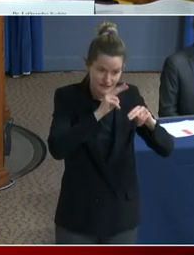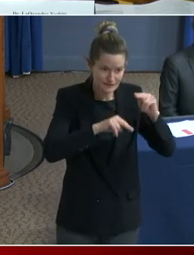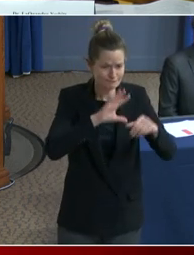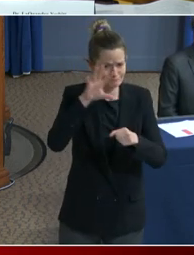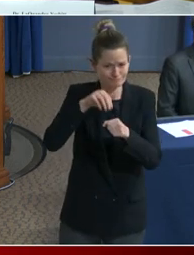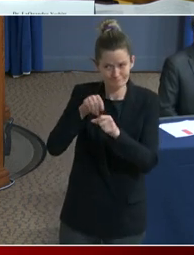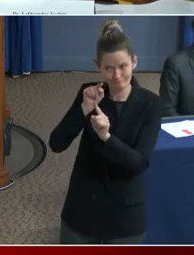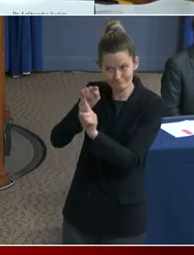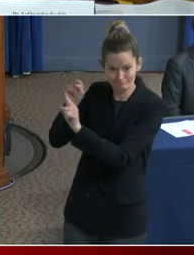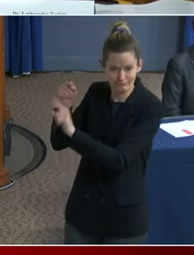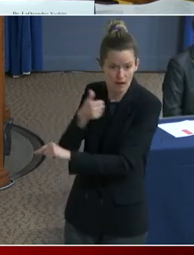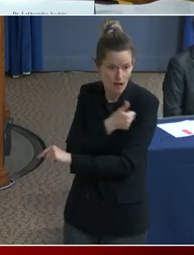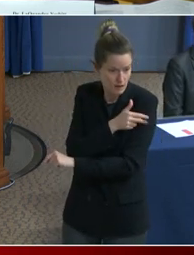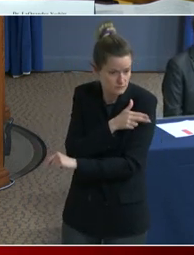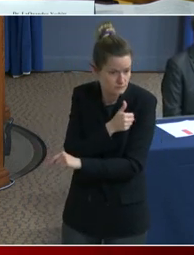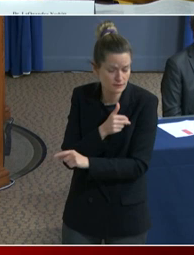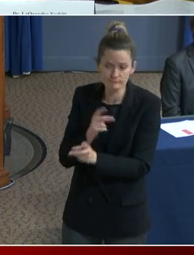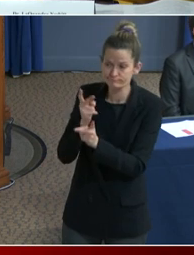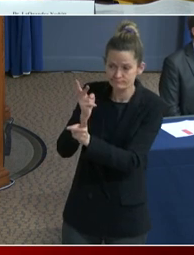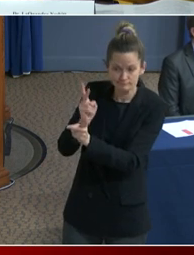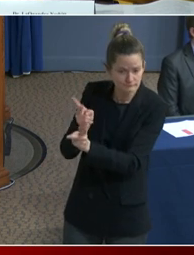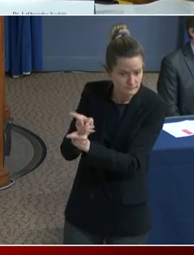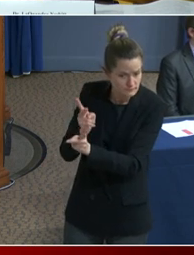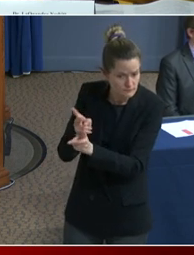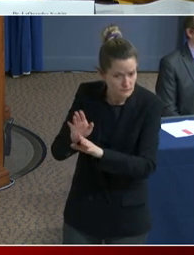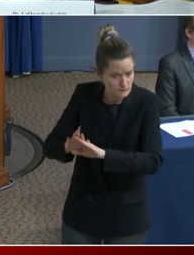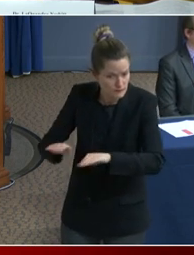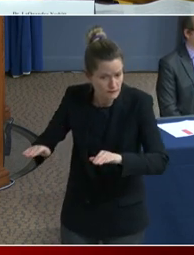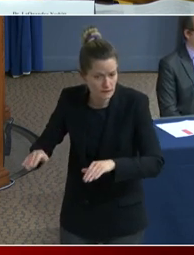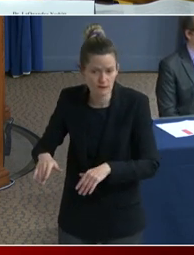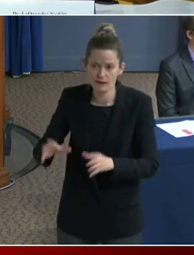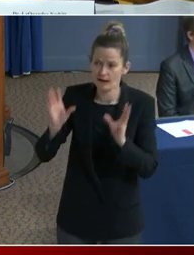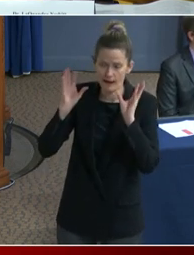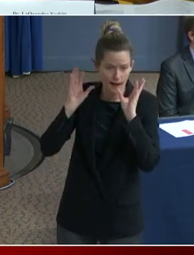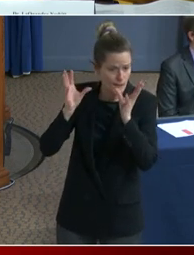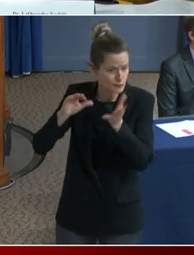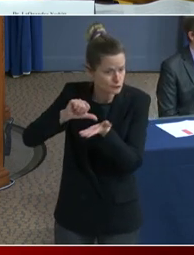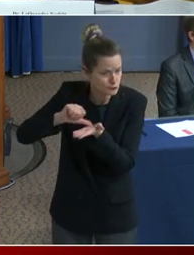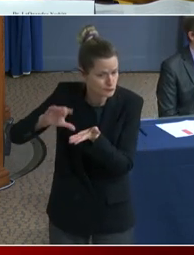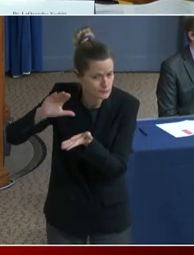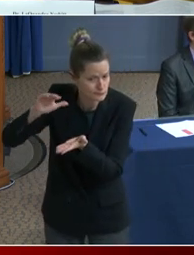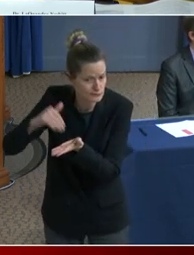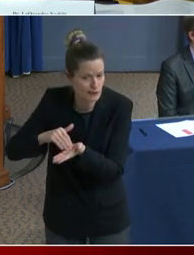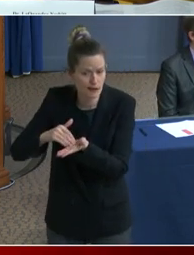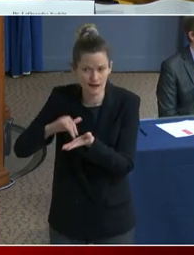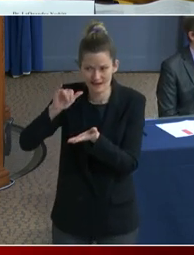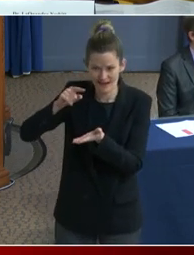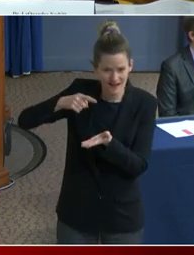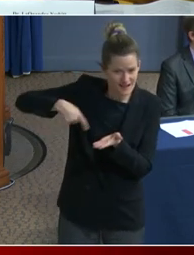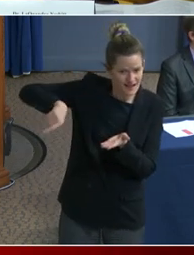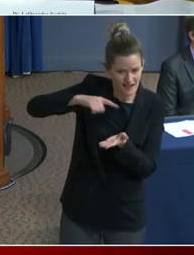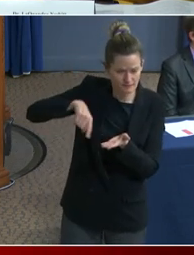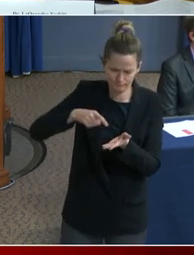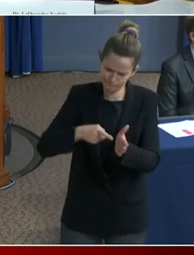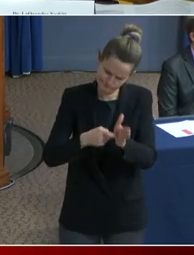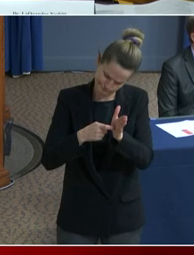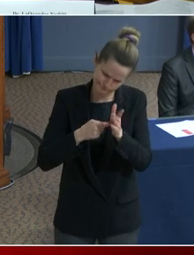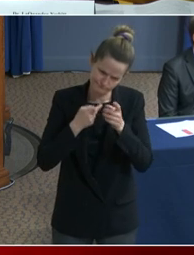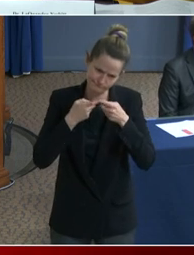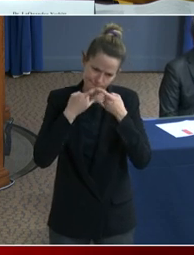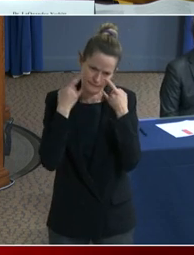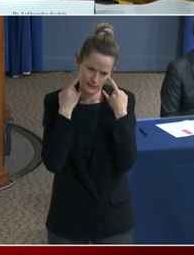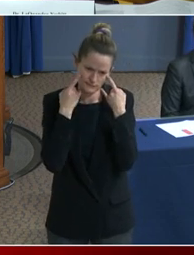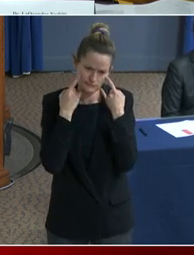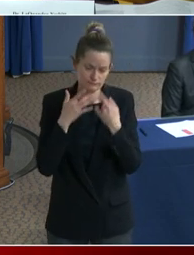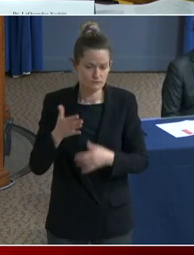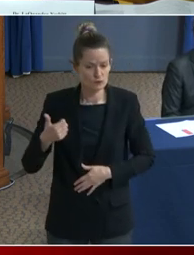care facilities, ambulatory surgical centers, urgent care facilities, you are required to wear a mask. Public transportation,